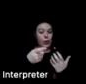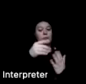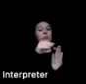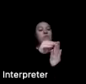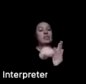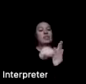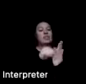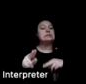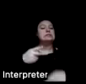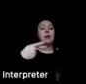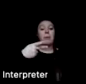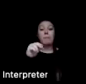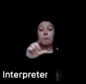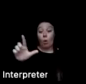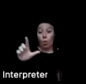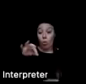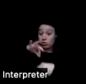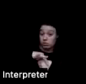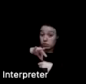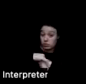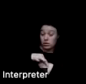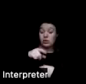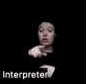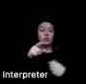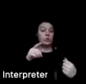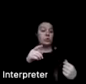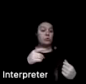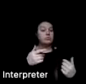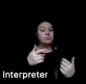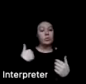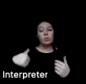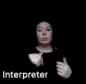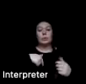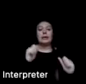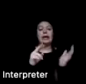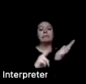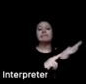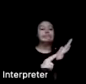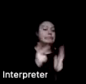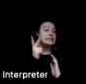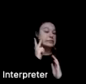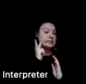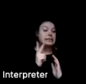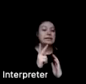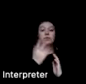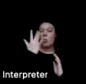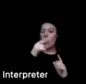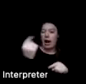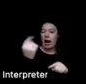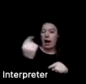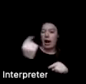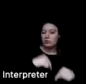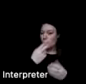poll so that we can get a sense for where you're at and your motivation for attending. So let me start